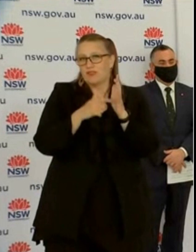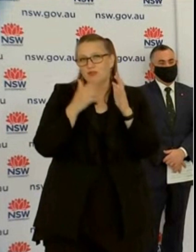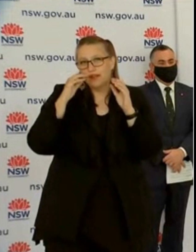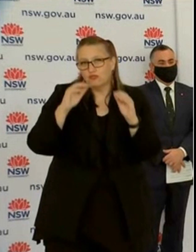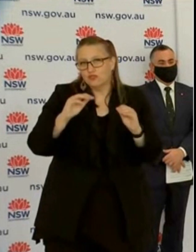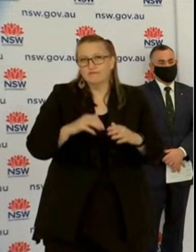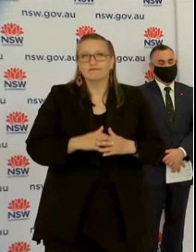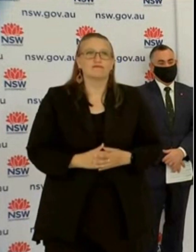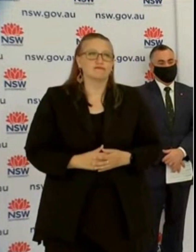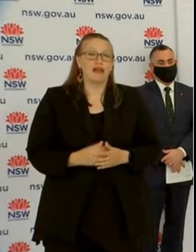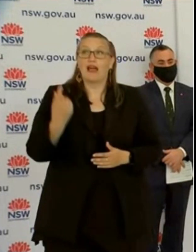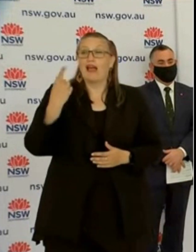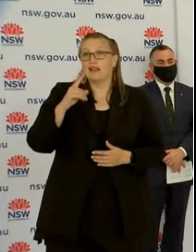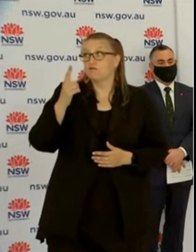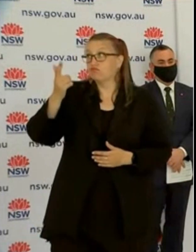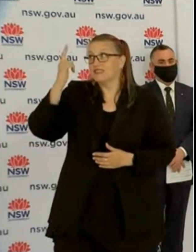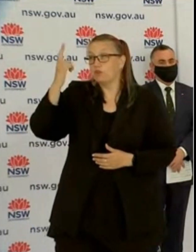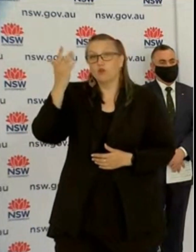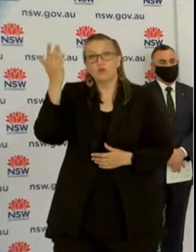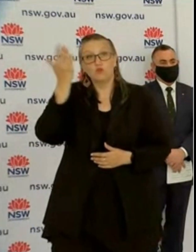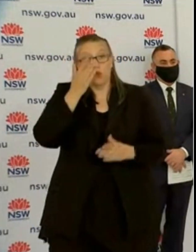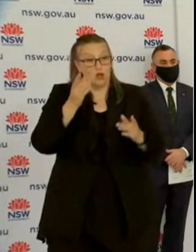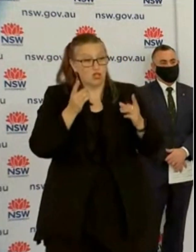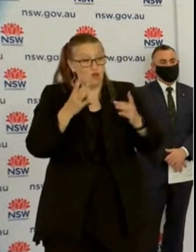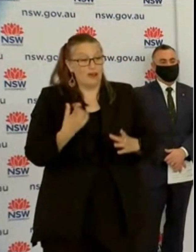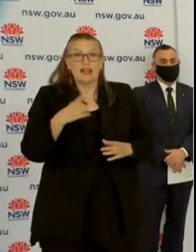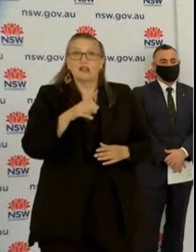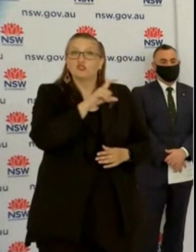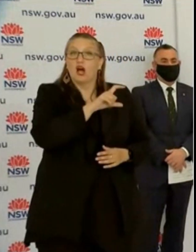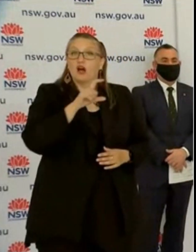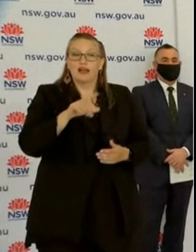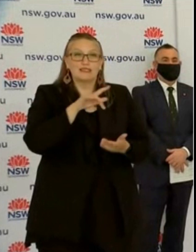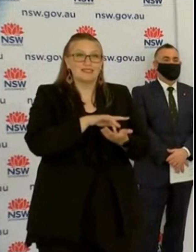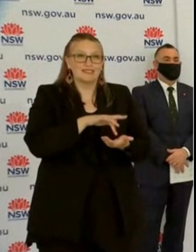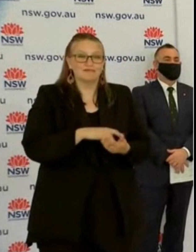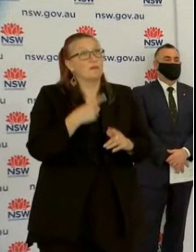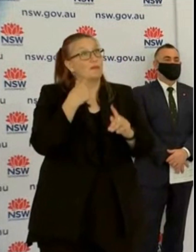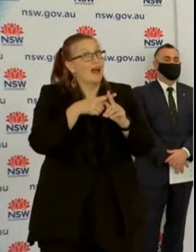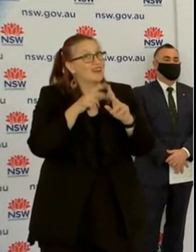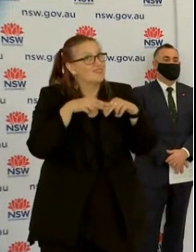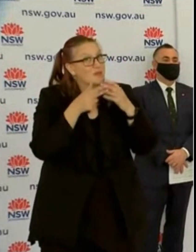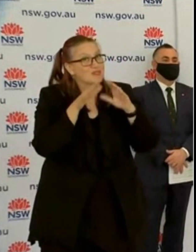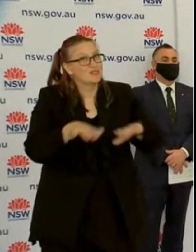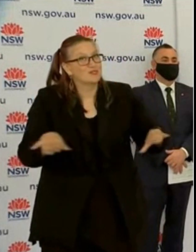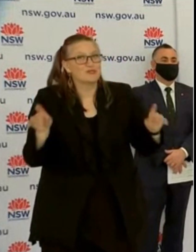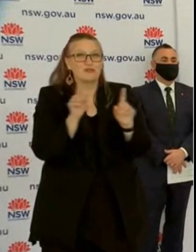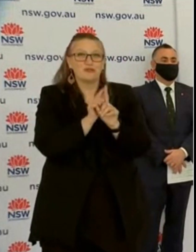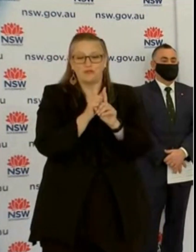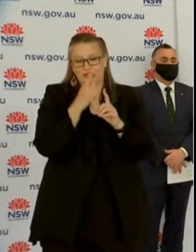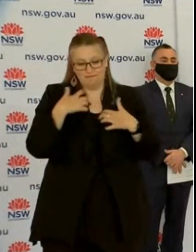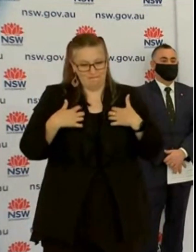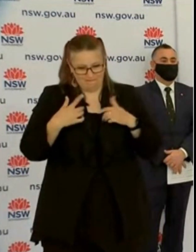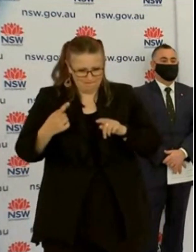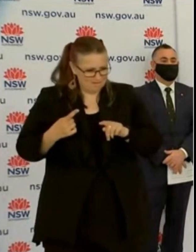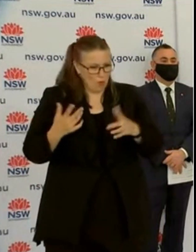indeed principals, schools, directors and childcare centres, as well as, of course, families and kids, to be able